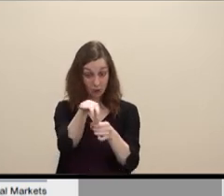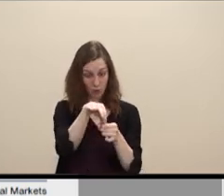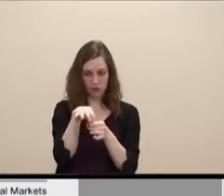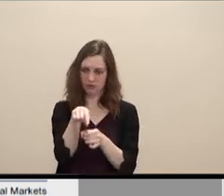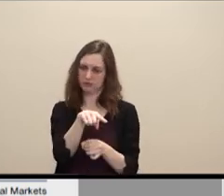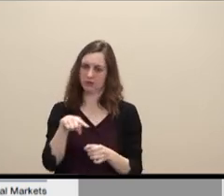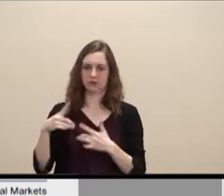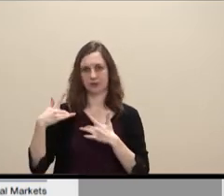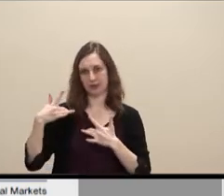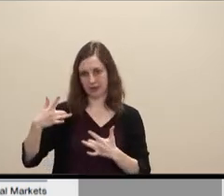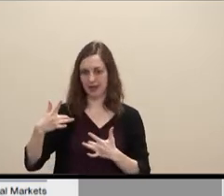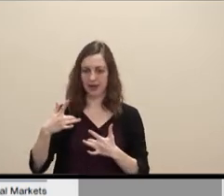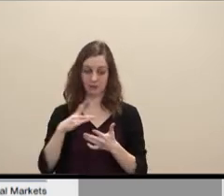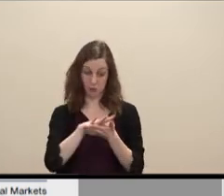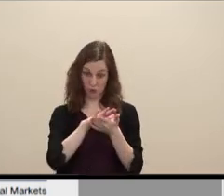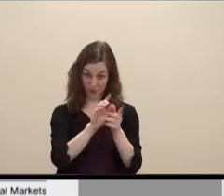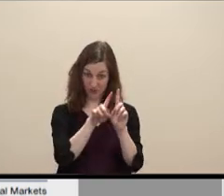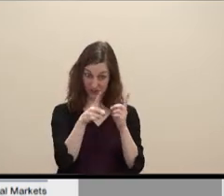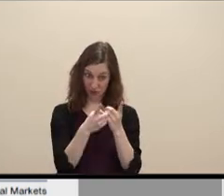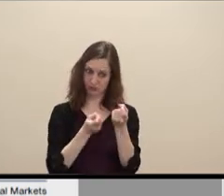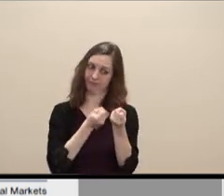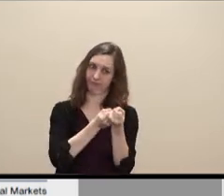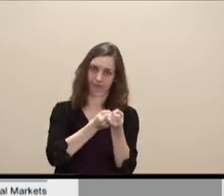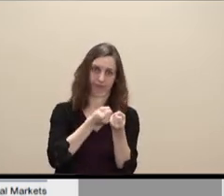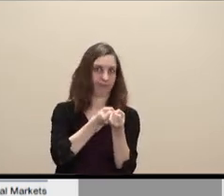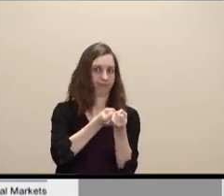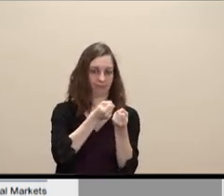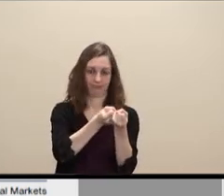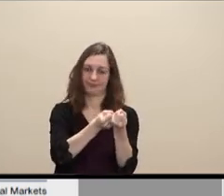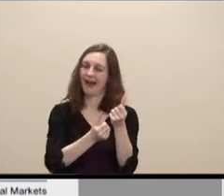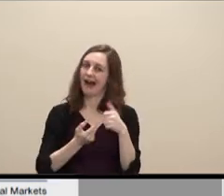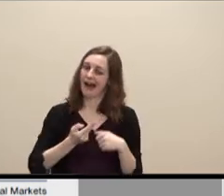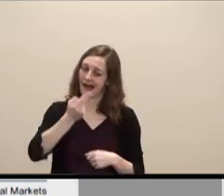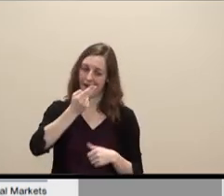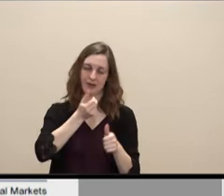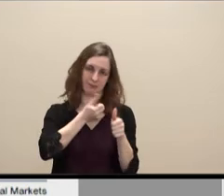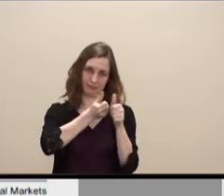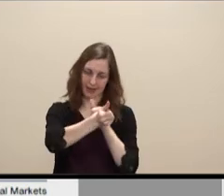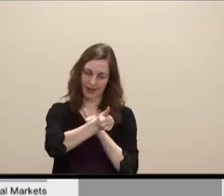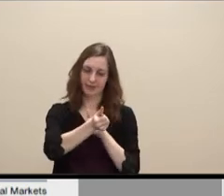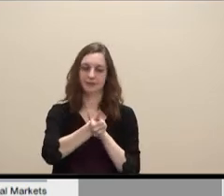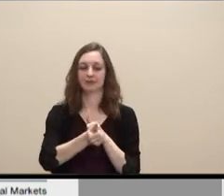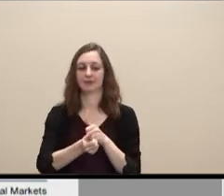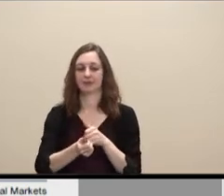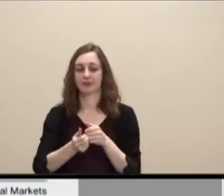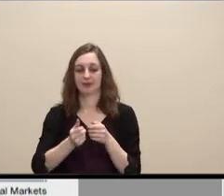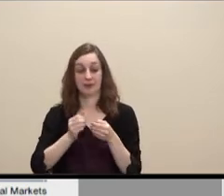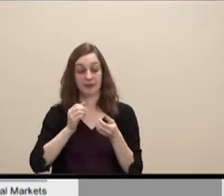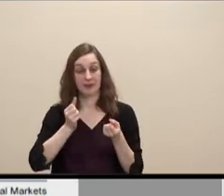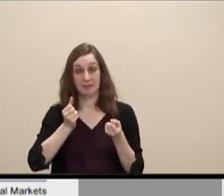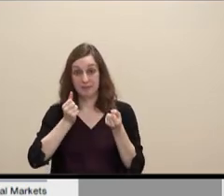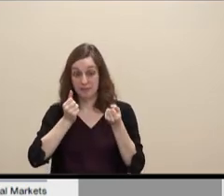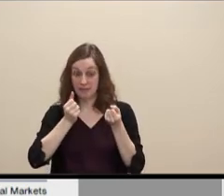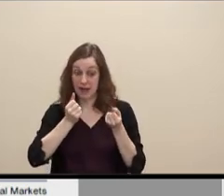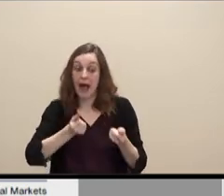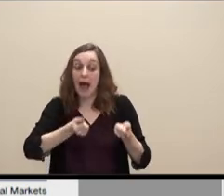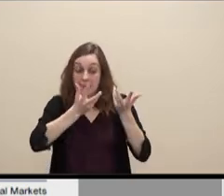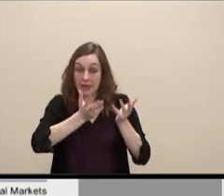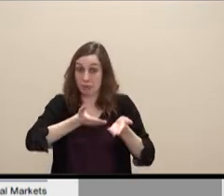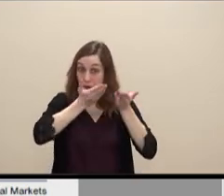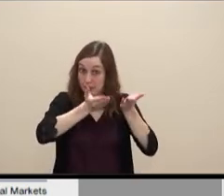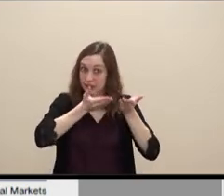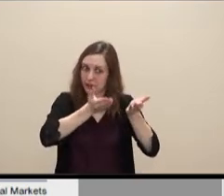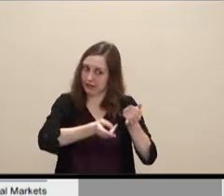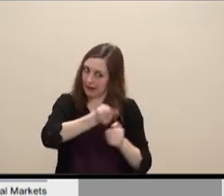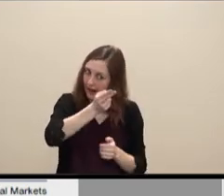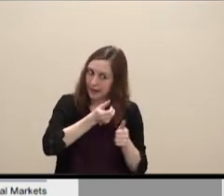very supportive of school district bonds. Very high passage rate by number of propositions, very high passage rate by total dollar amount put to